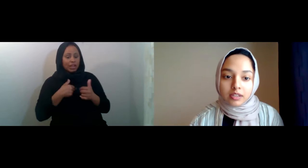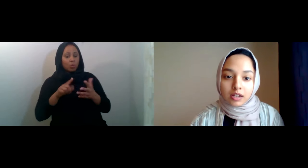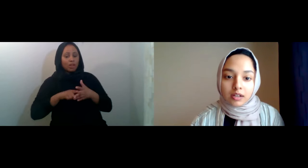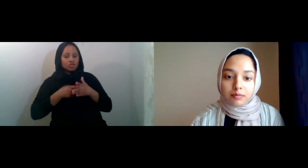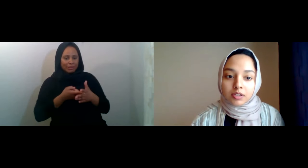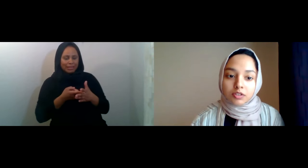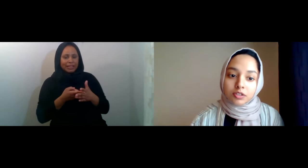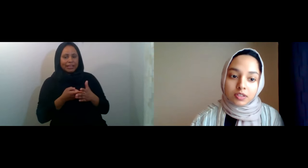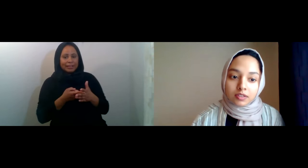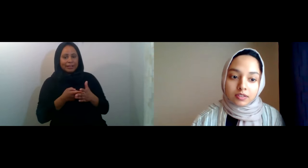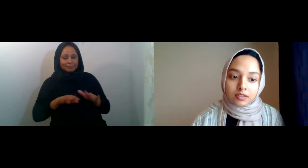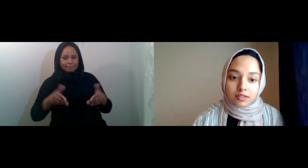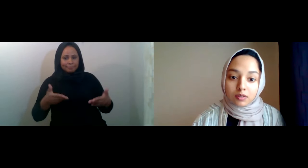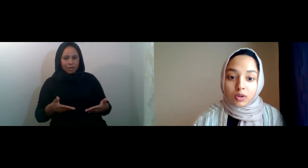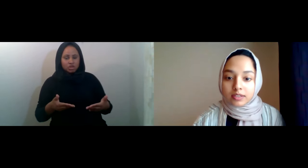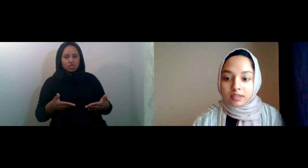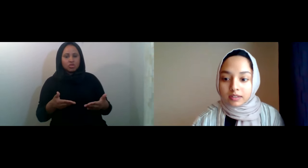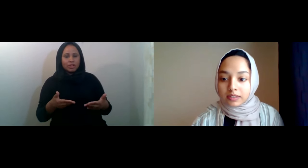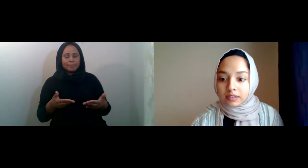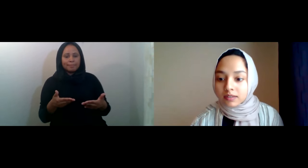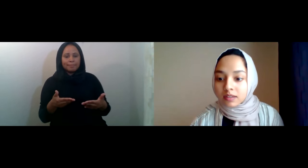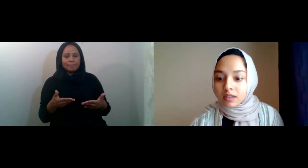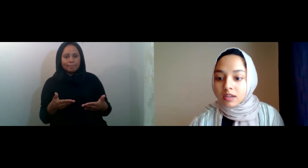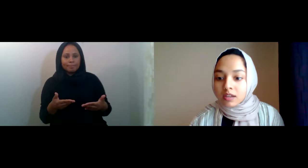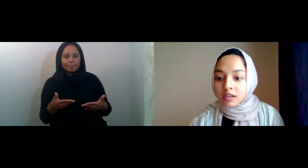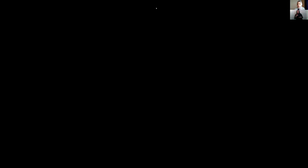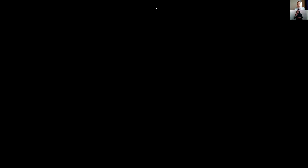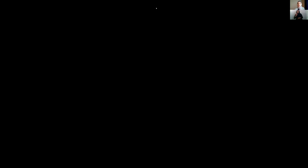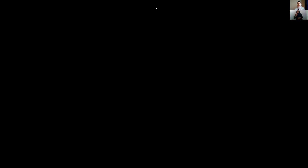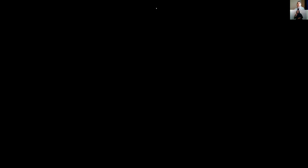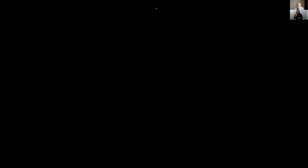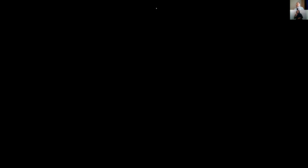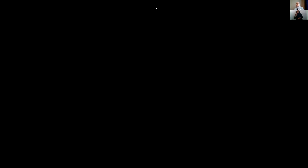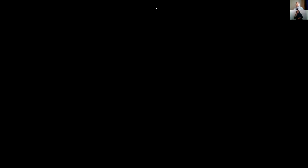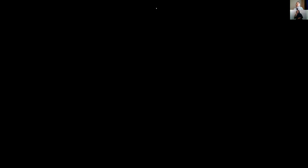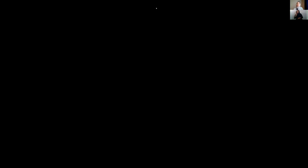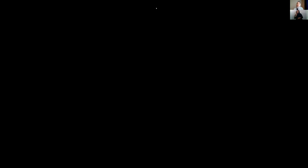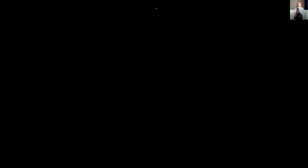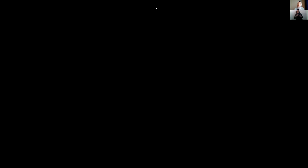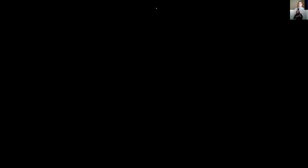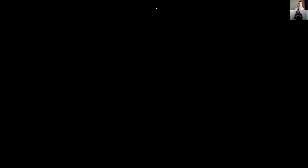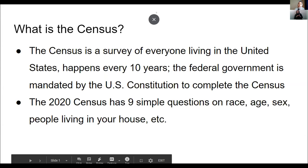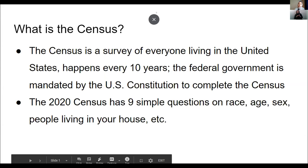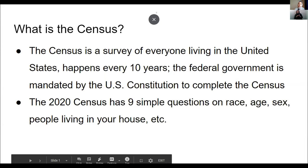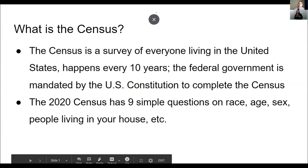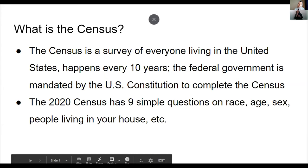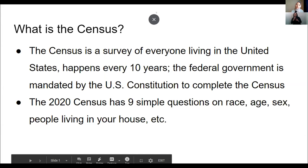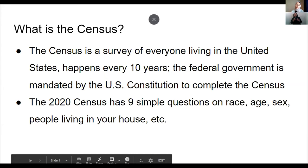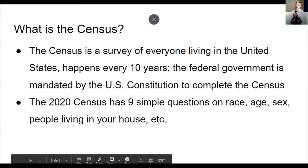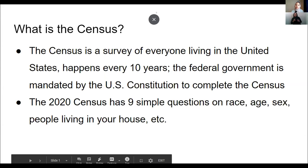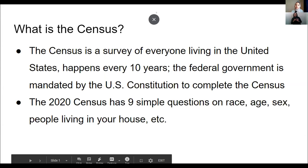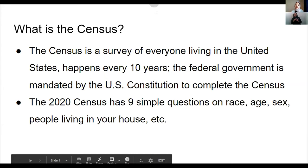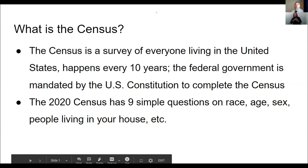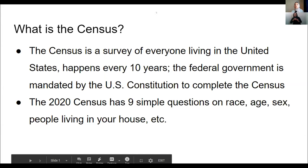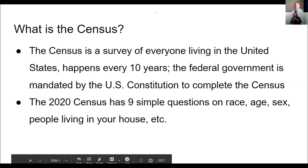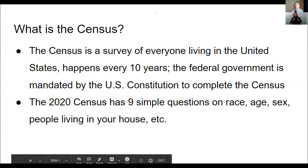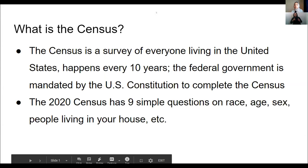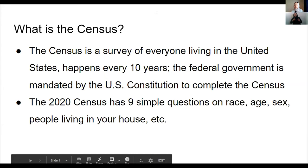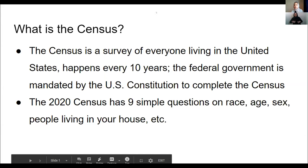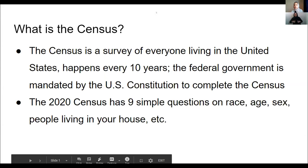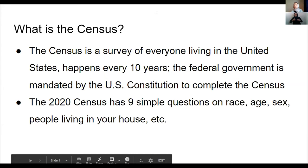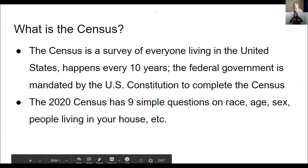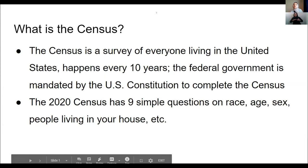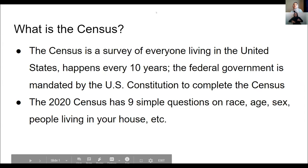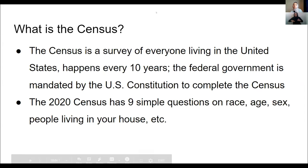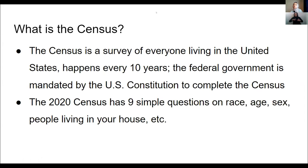by introducing the census and what exactly it is. So what is the census? It's just a survey of everyone living in the United States and it happens